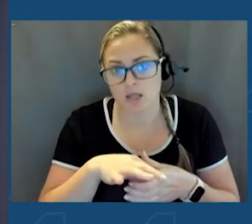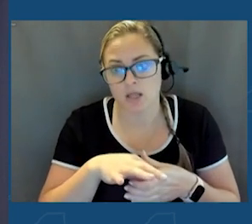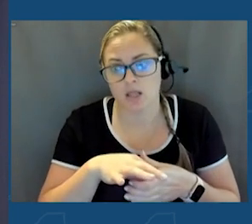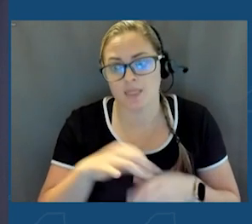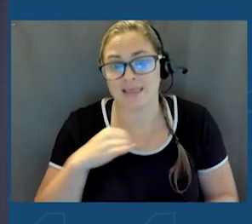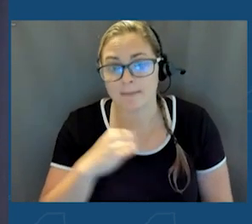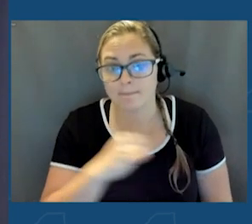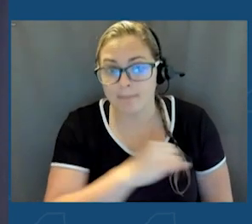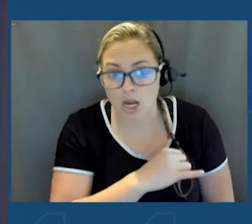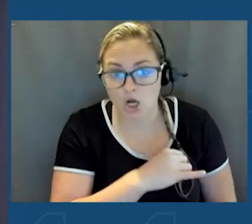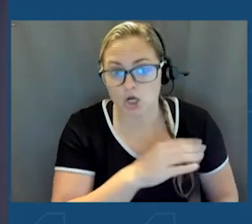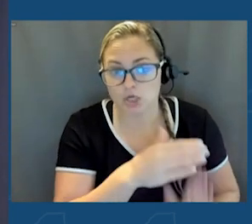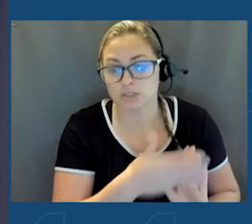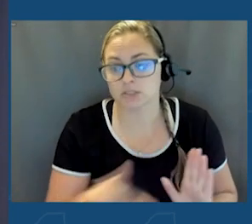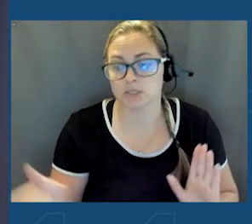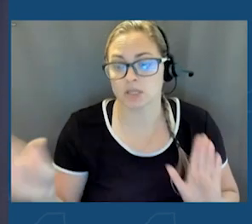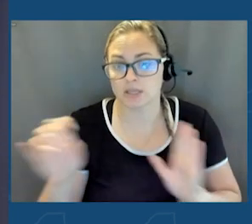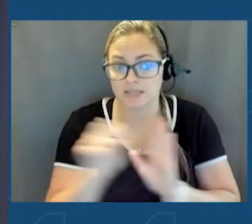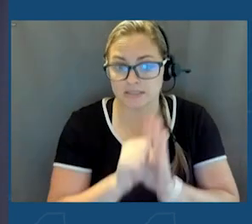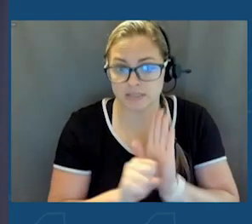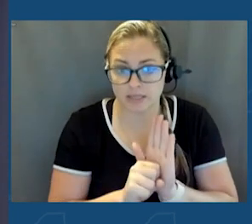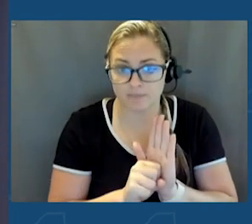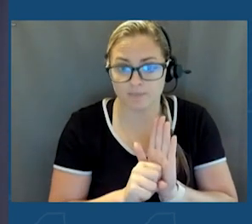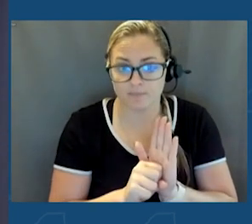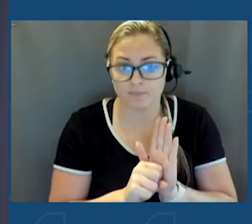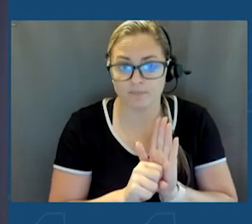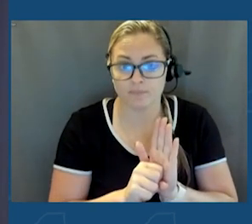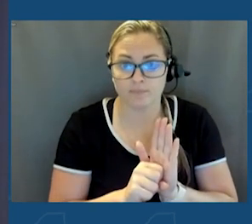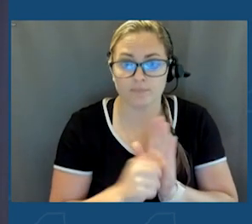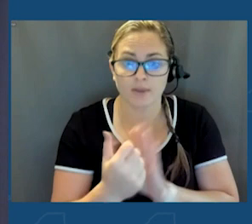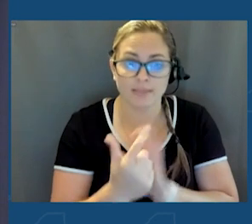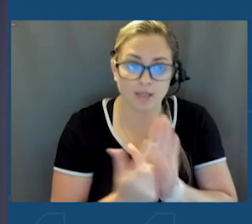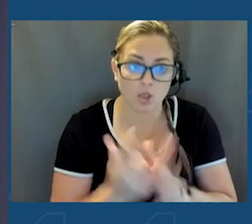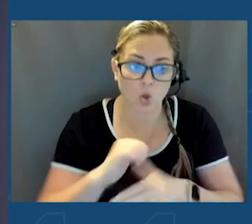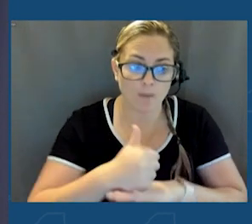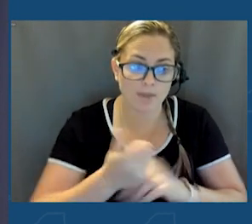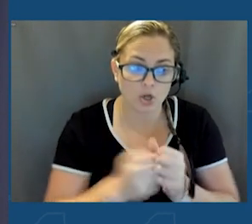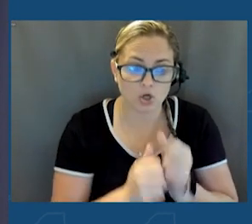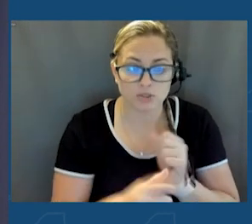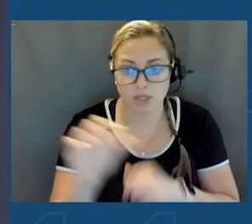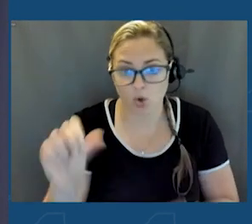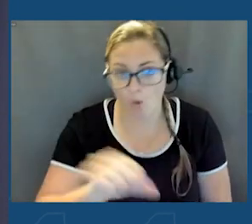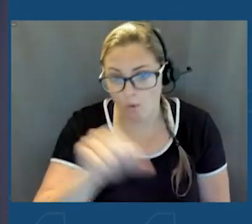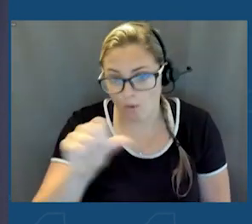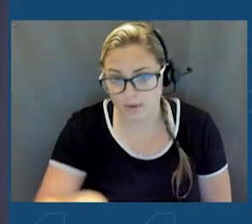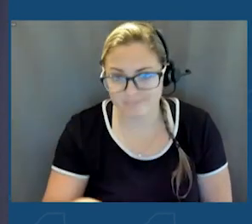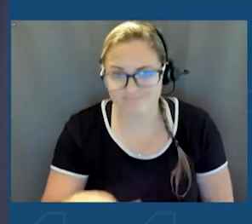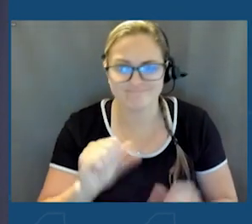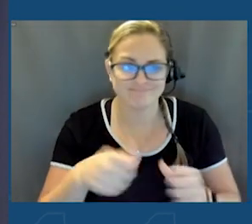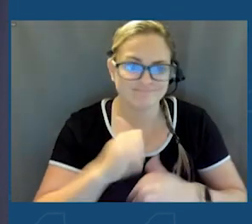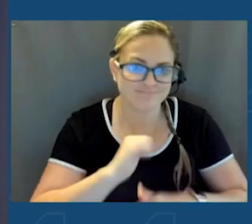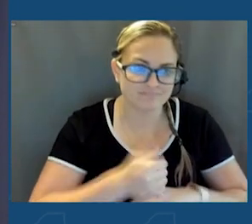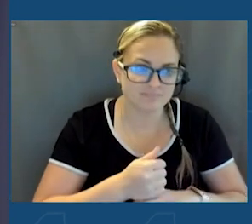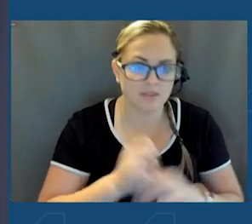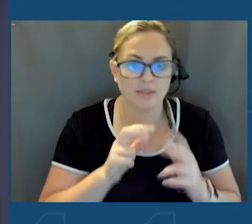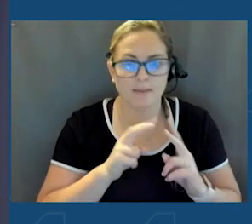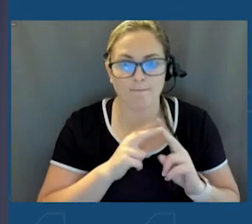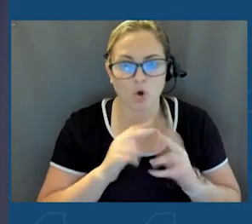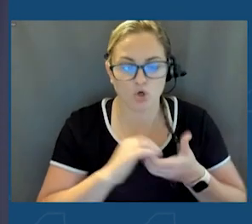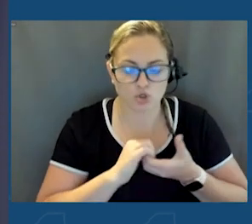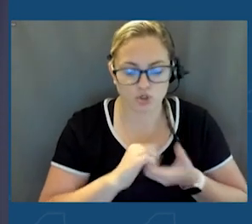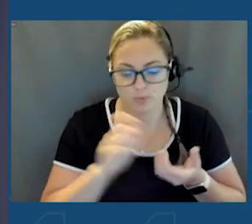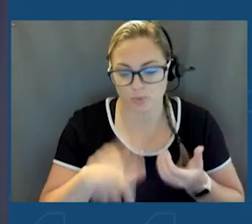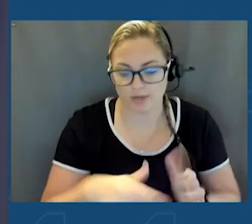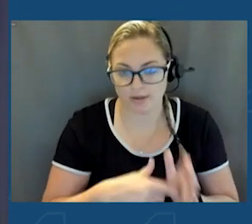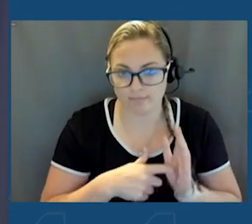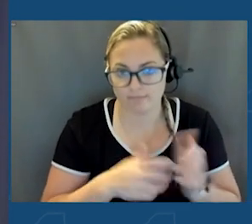across the entire state and the lawmakers in Albany, you have been able to create the partnerships that are needed to